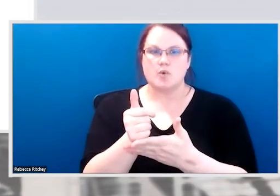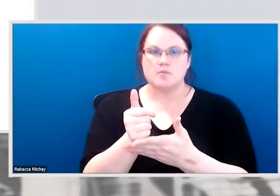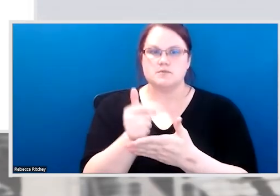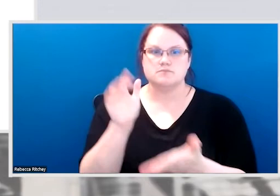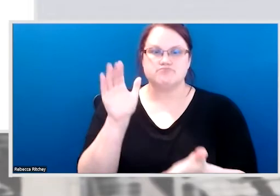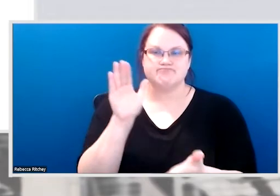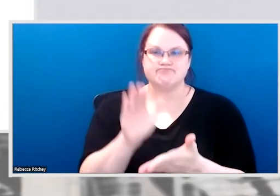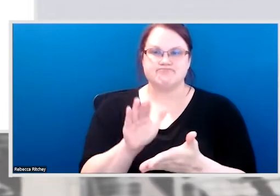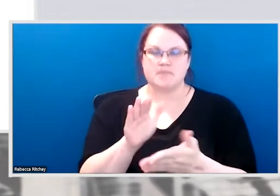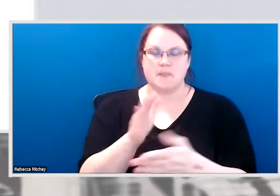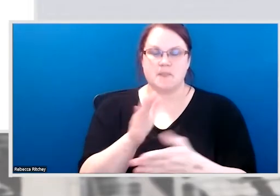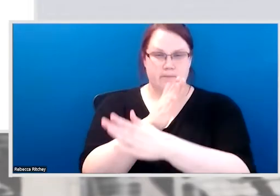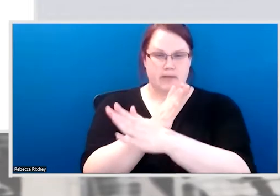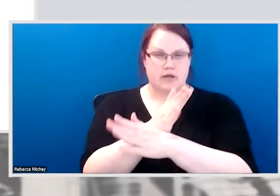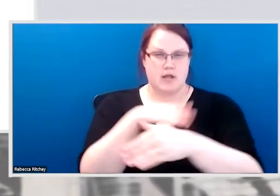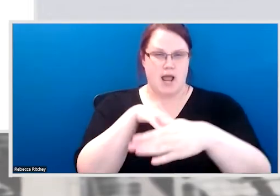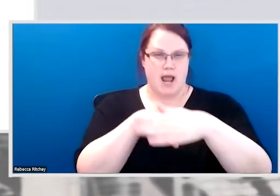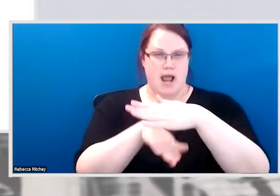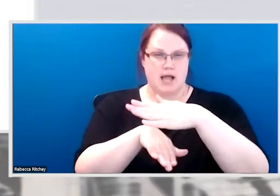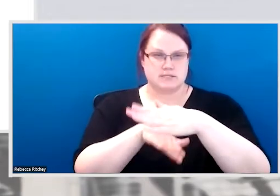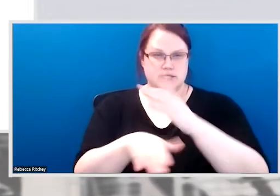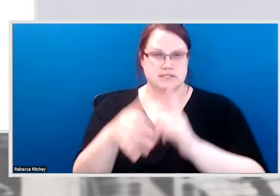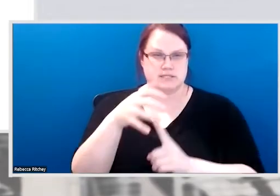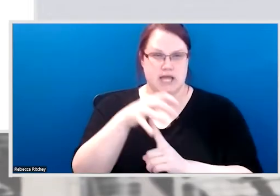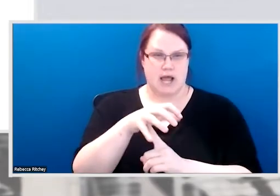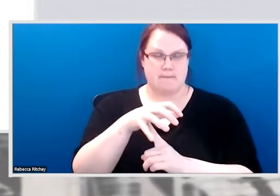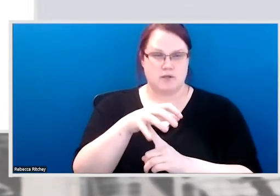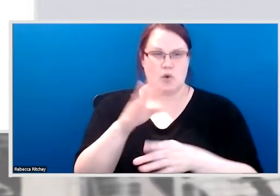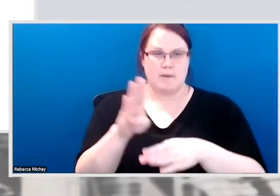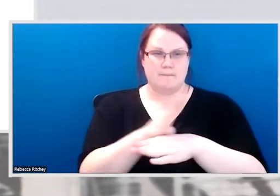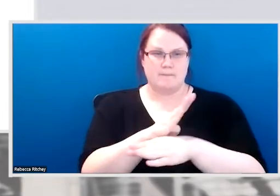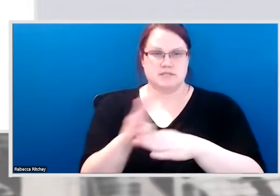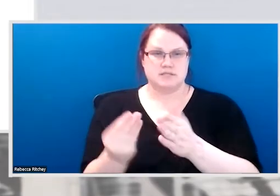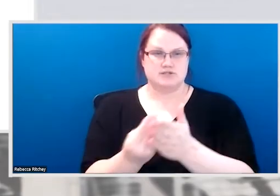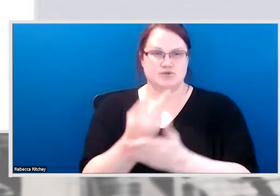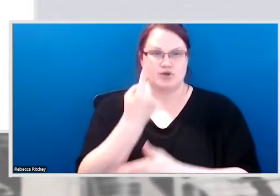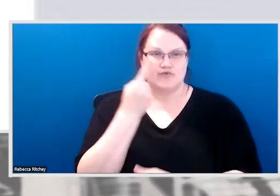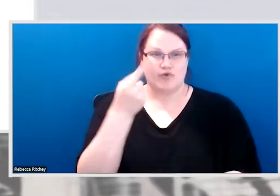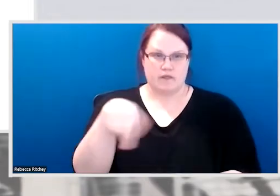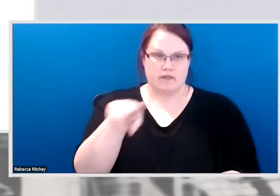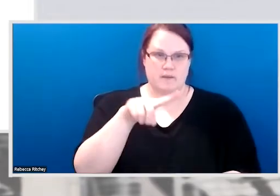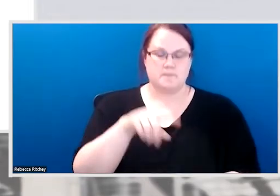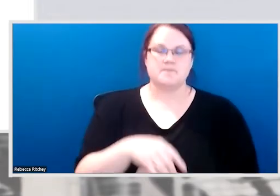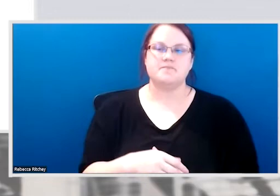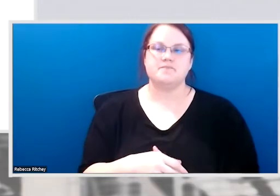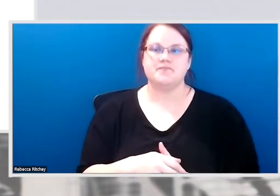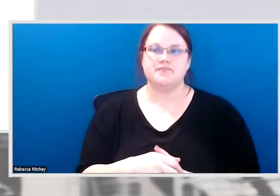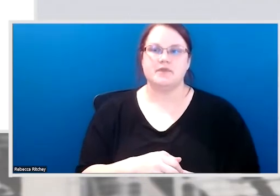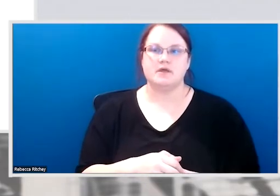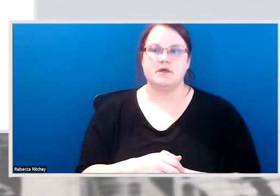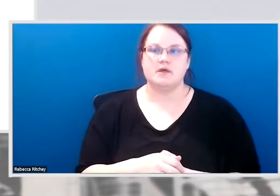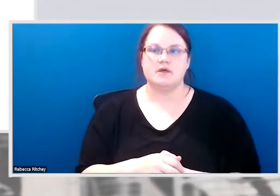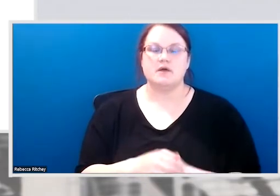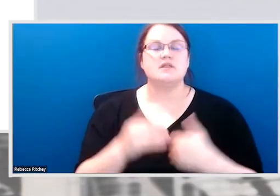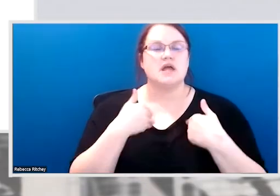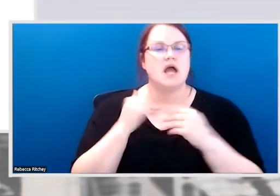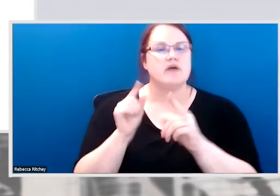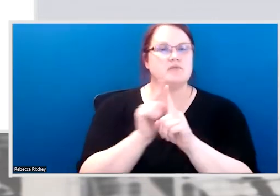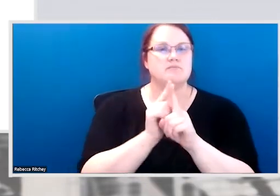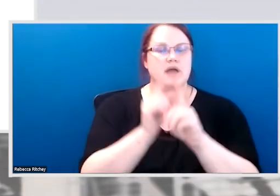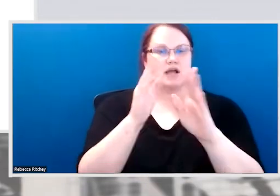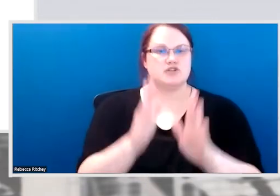the barriers to access to capital and business growth for them. They get mentoring, they